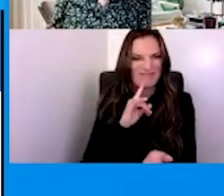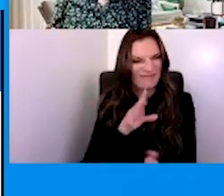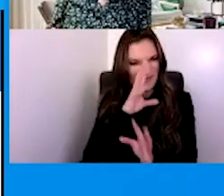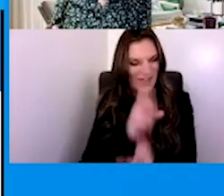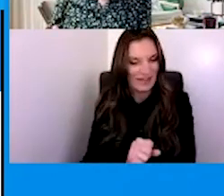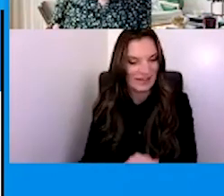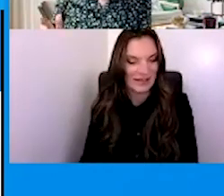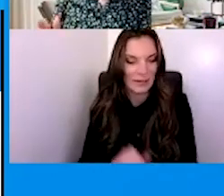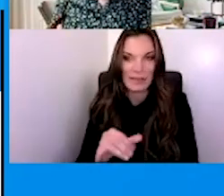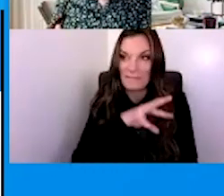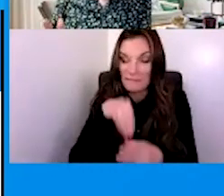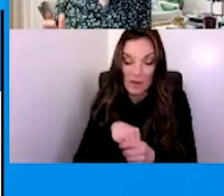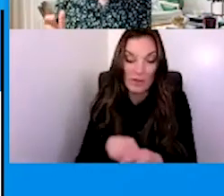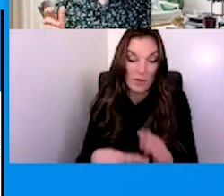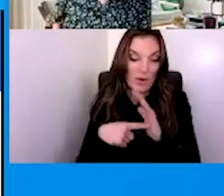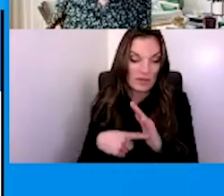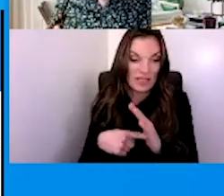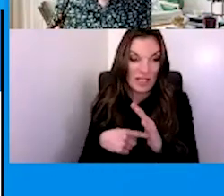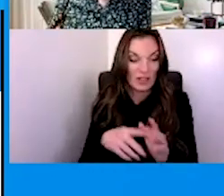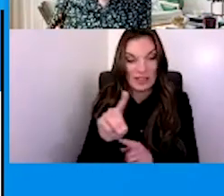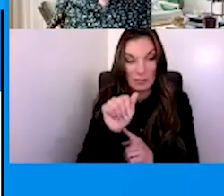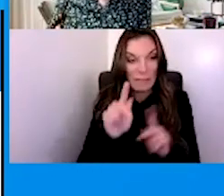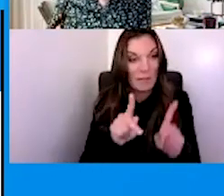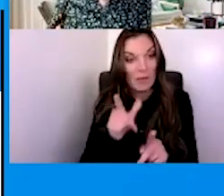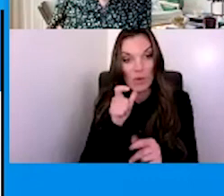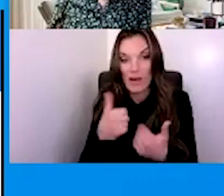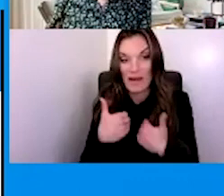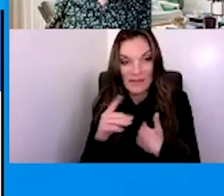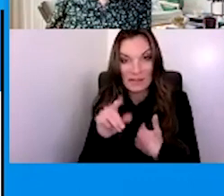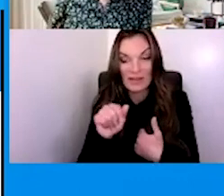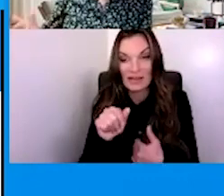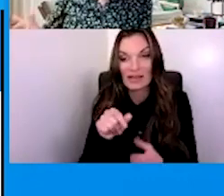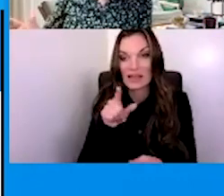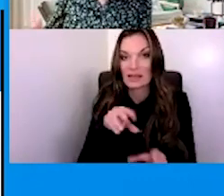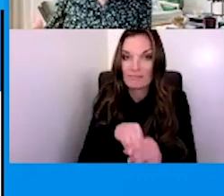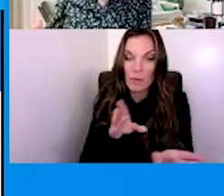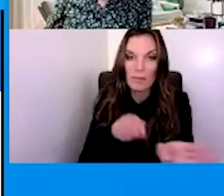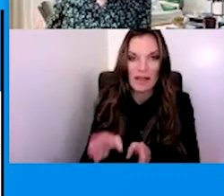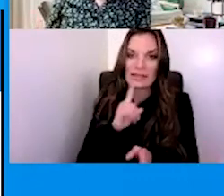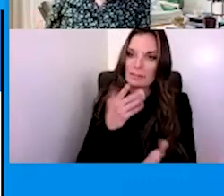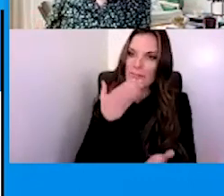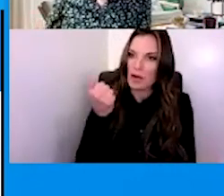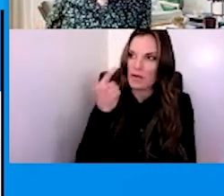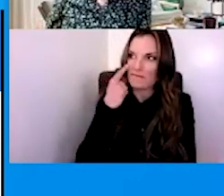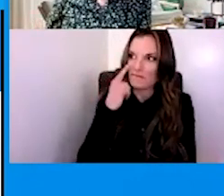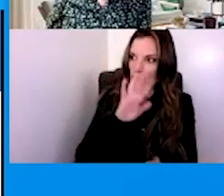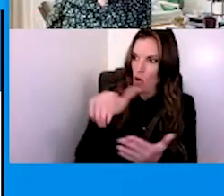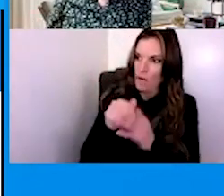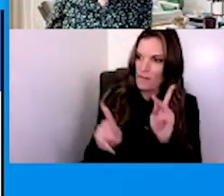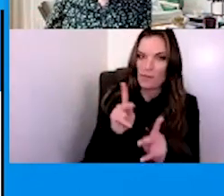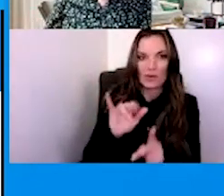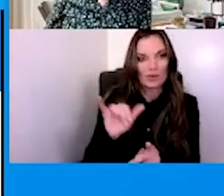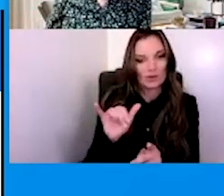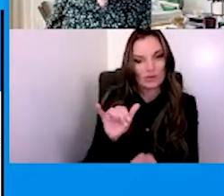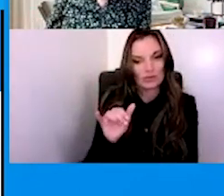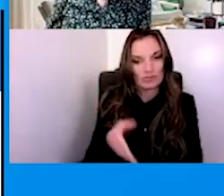again, involvement and representation of people with disabilities in your planning is better for everyone, and